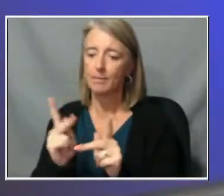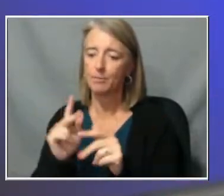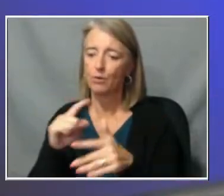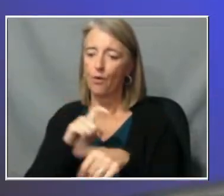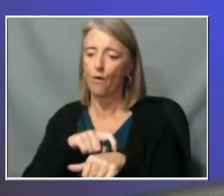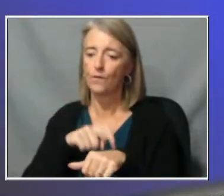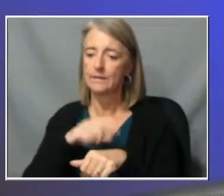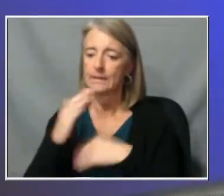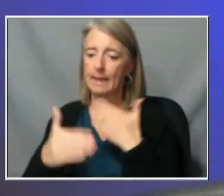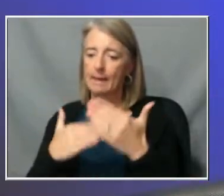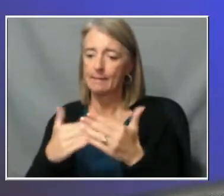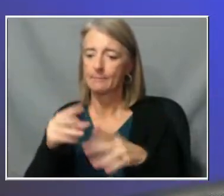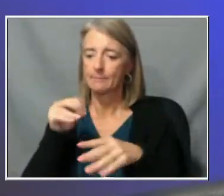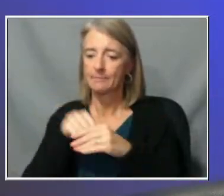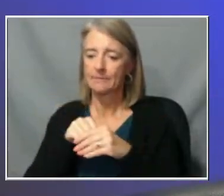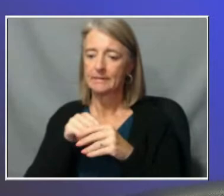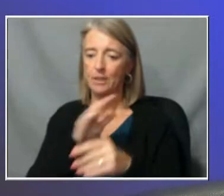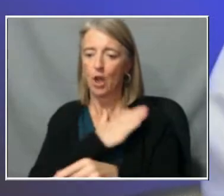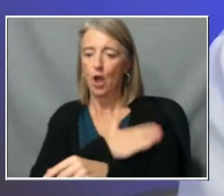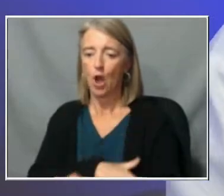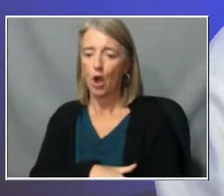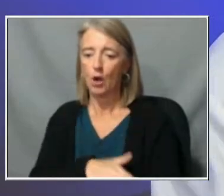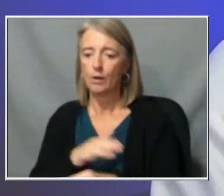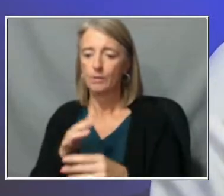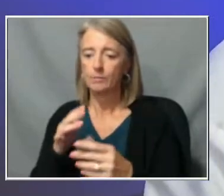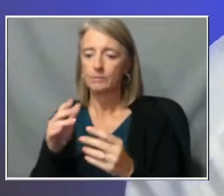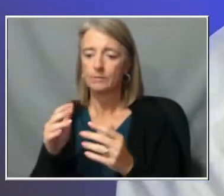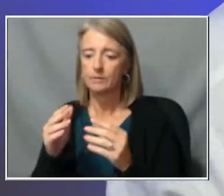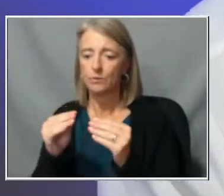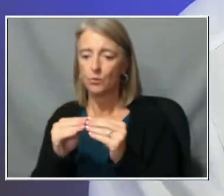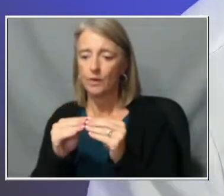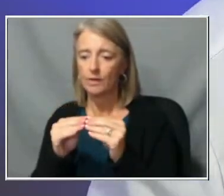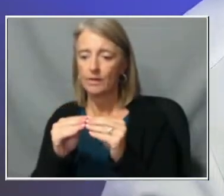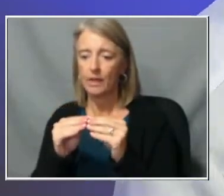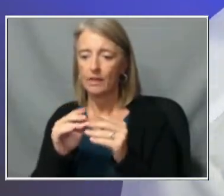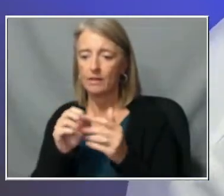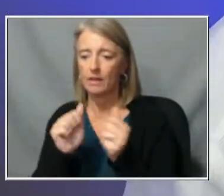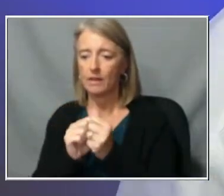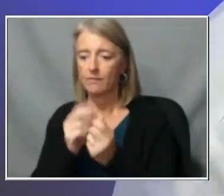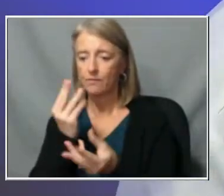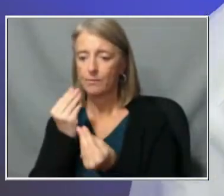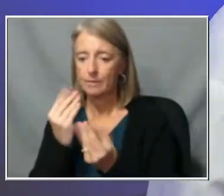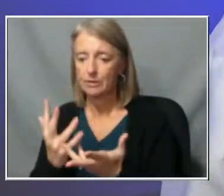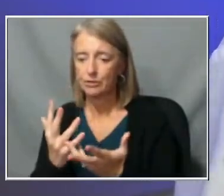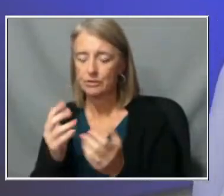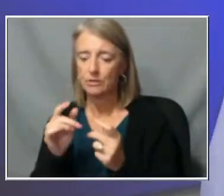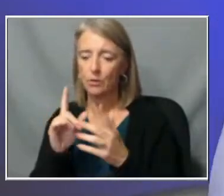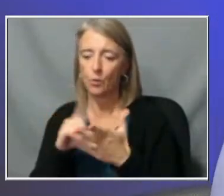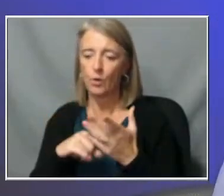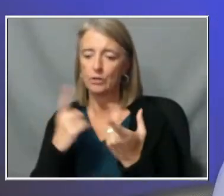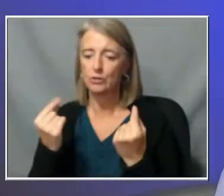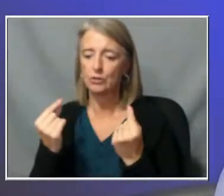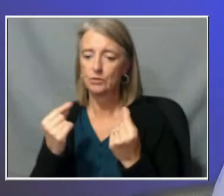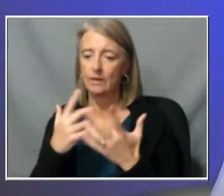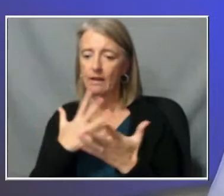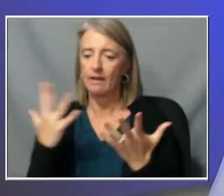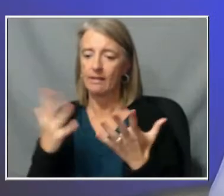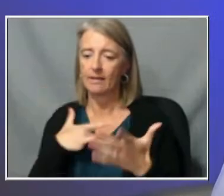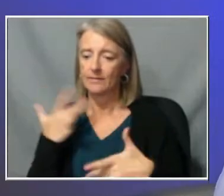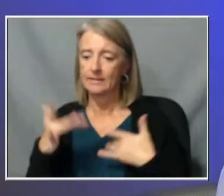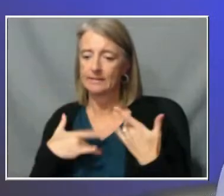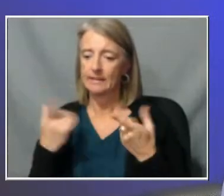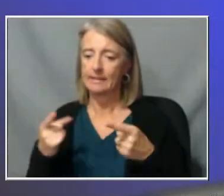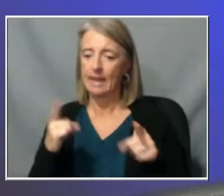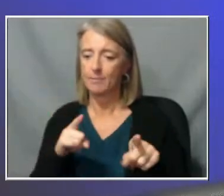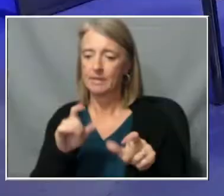both in some arms without further information and with other arms with more information about what to do. So we've got a lot of exciting stuff going on at Landon